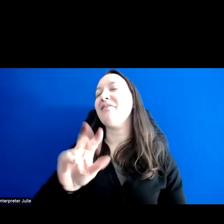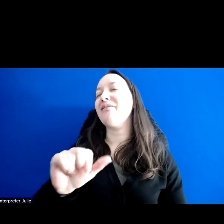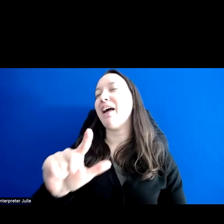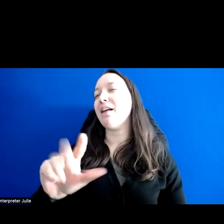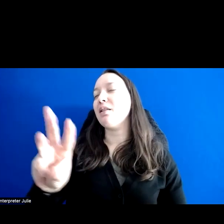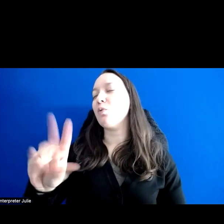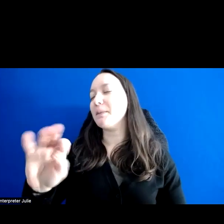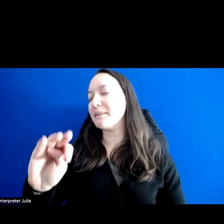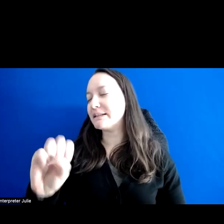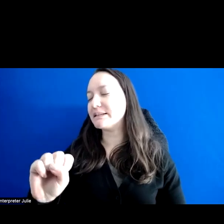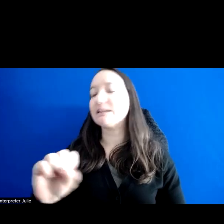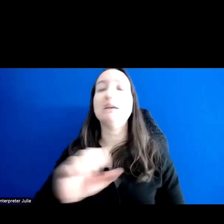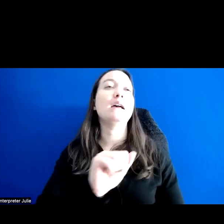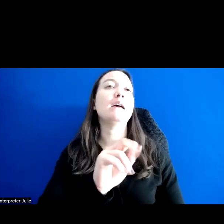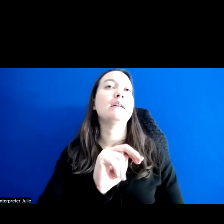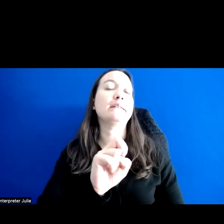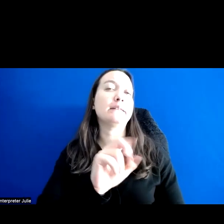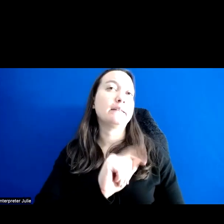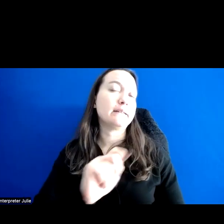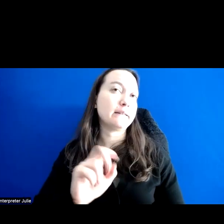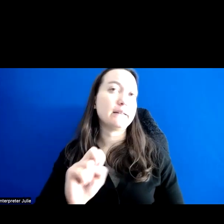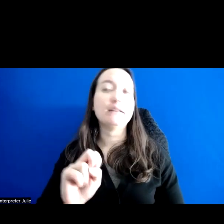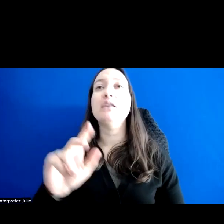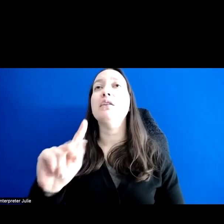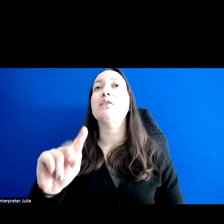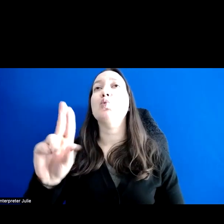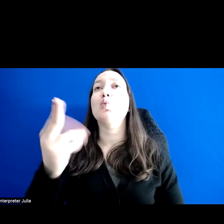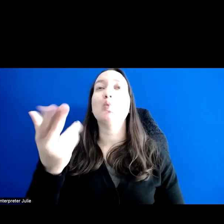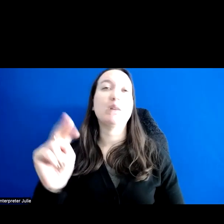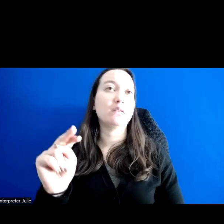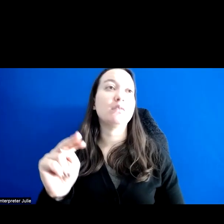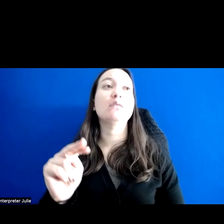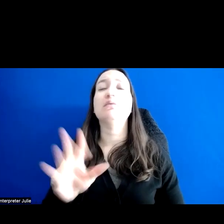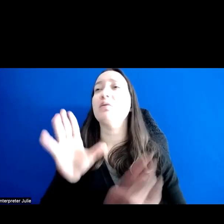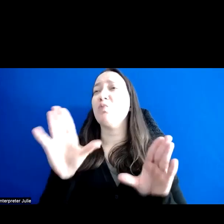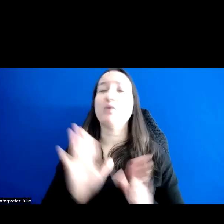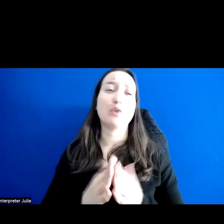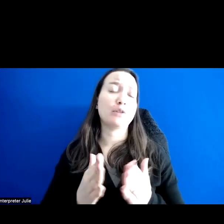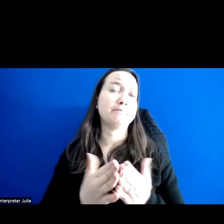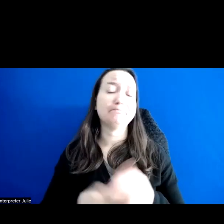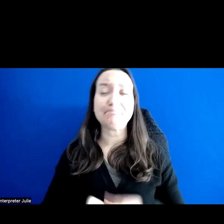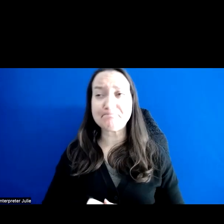and Annette Kuhn, many very well-known feminists. It's a terrific book,